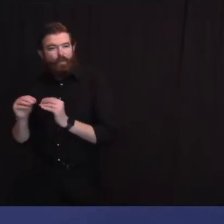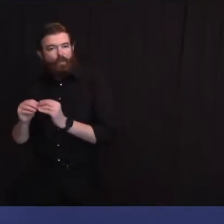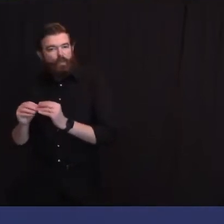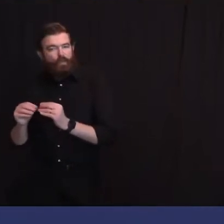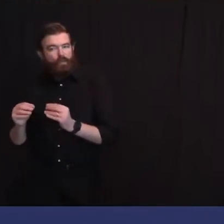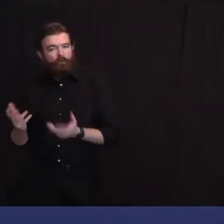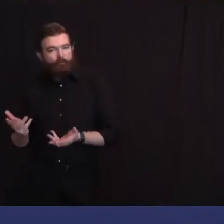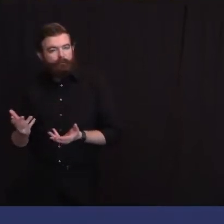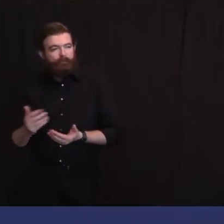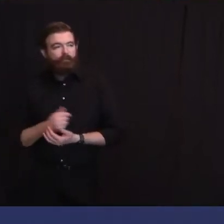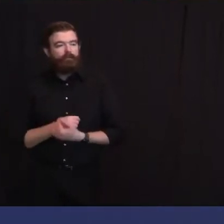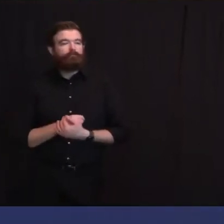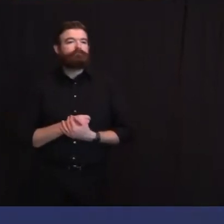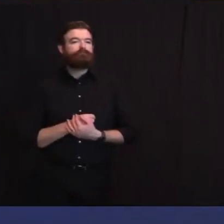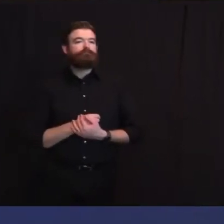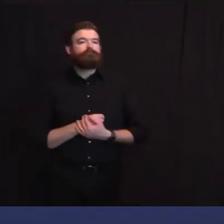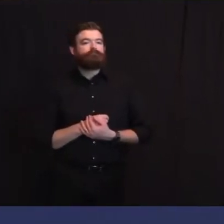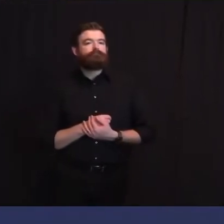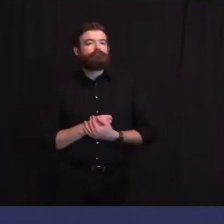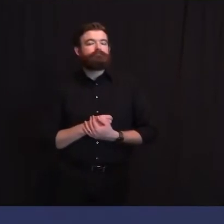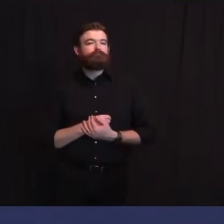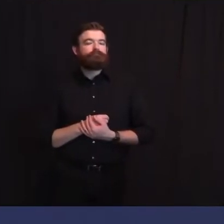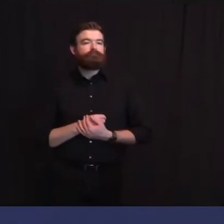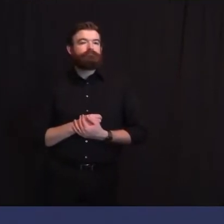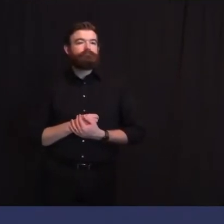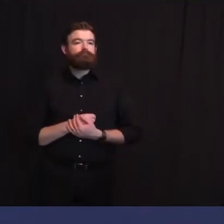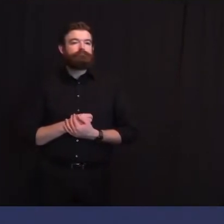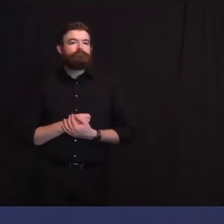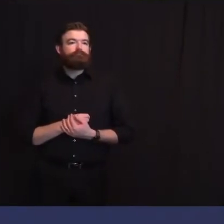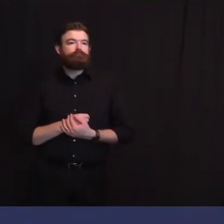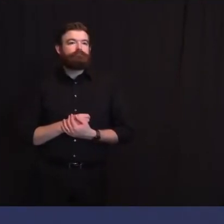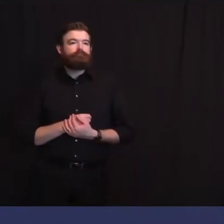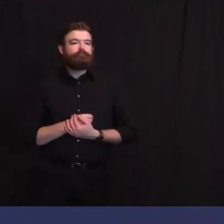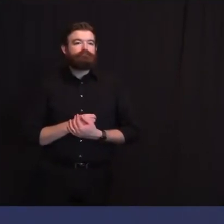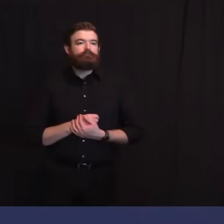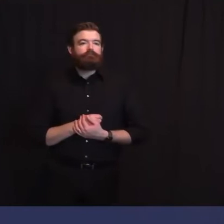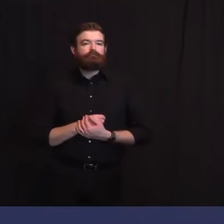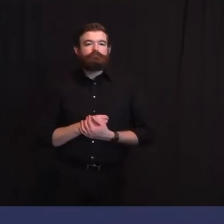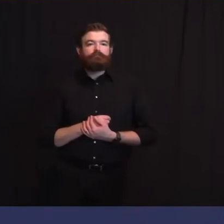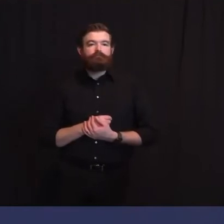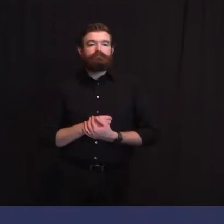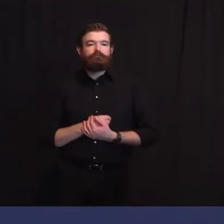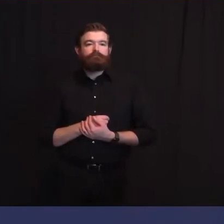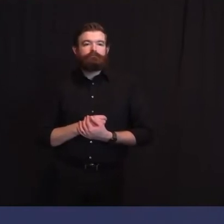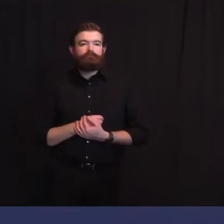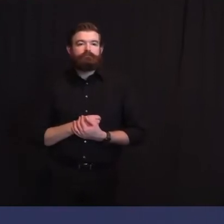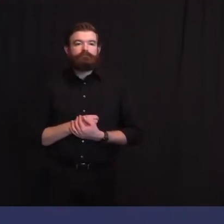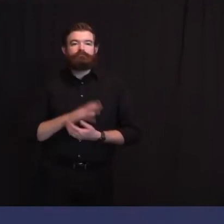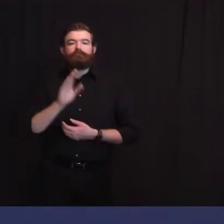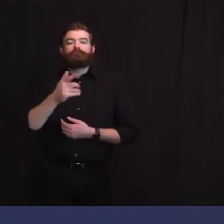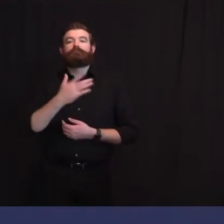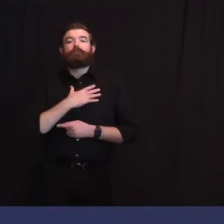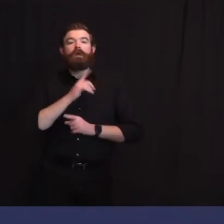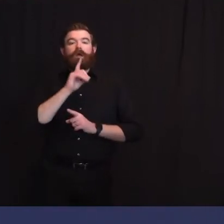I'll go on the record, and if we need to be corrected, Dan will follow up. I think